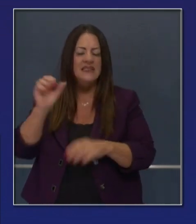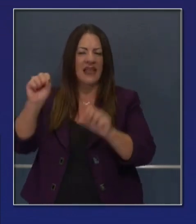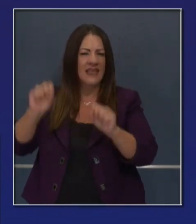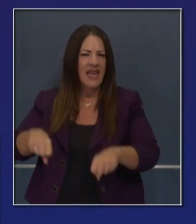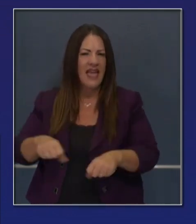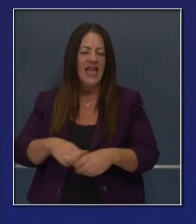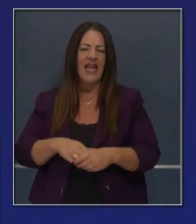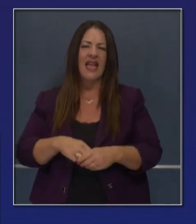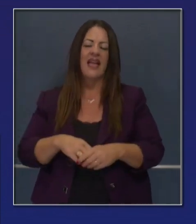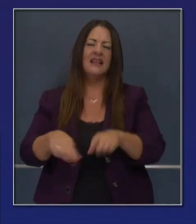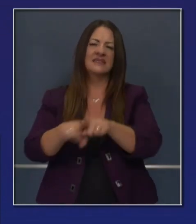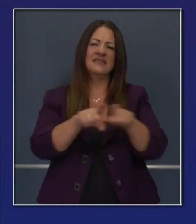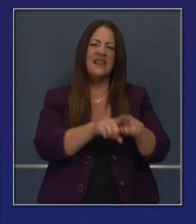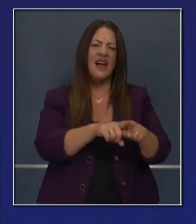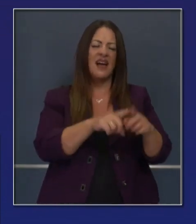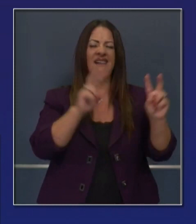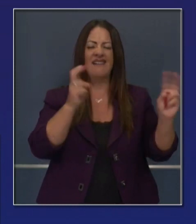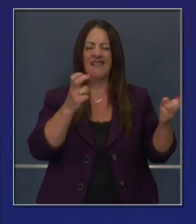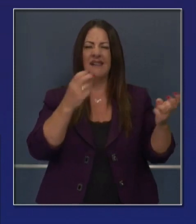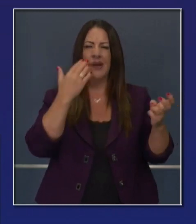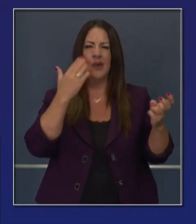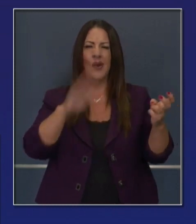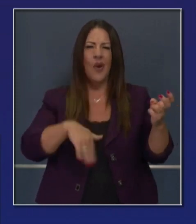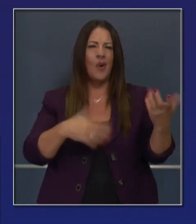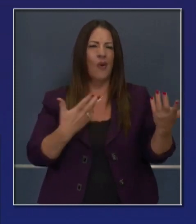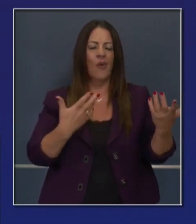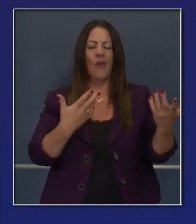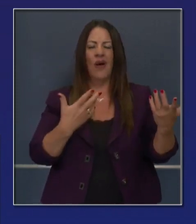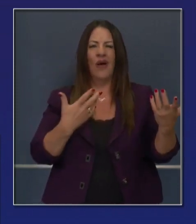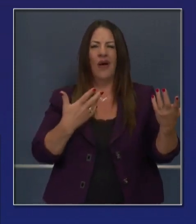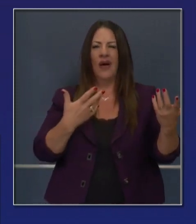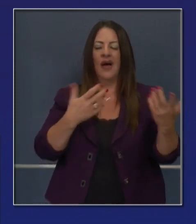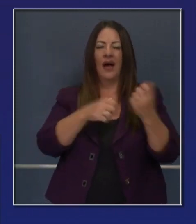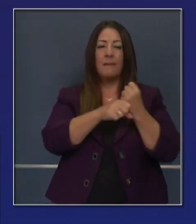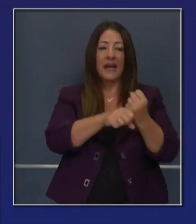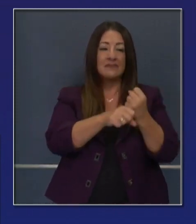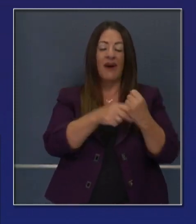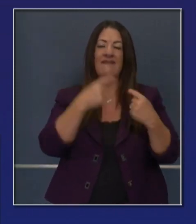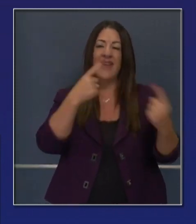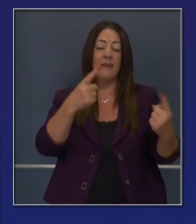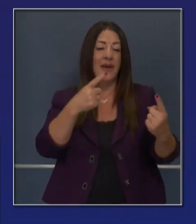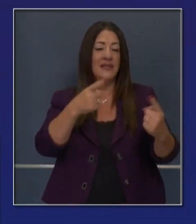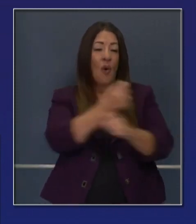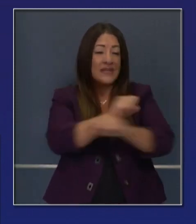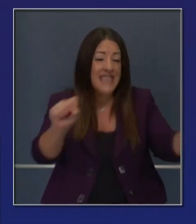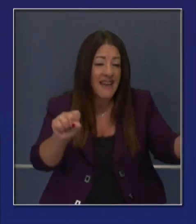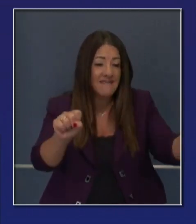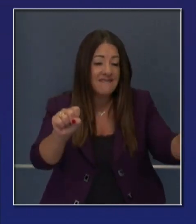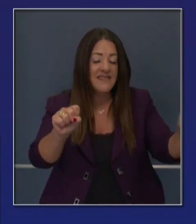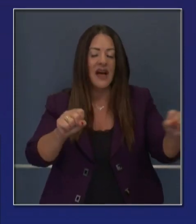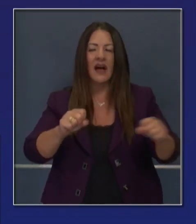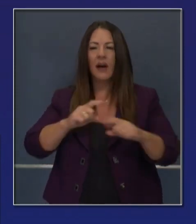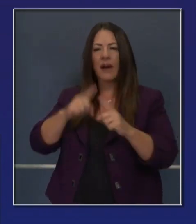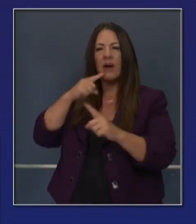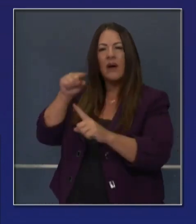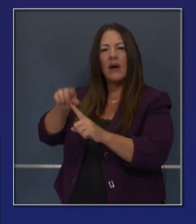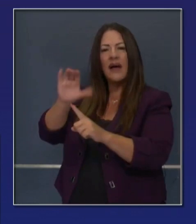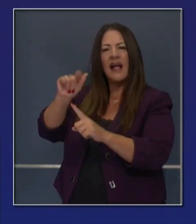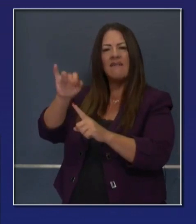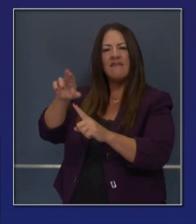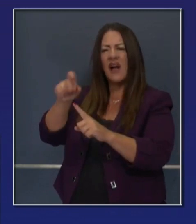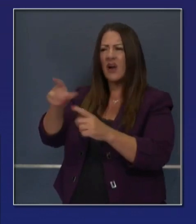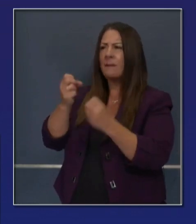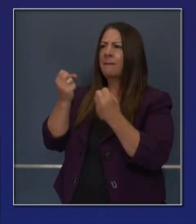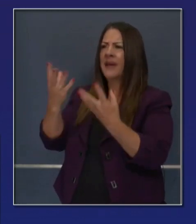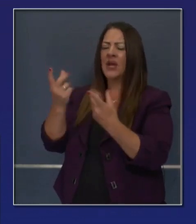so often is the case, CAL FIRE doesn't get credit for saves. They deserve credit for saves. The extraordinary work they do every single day that doesn't